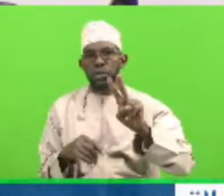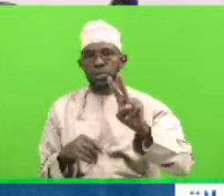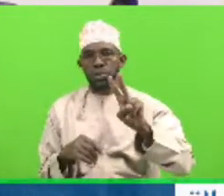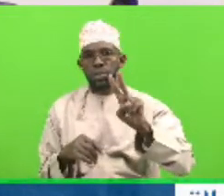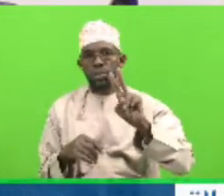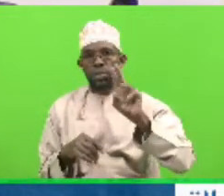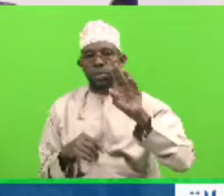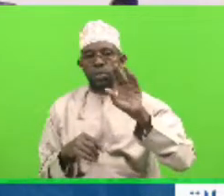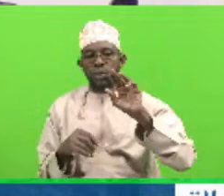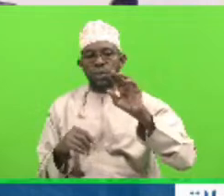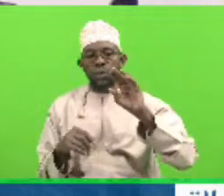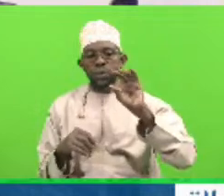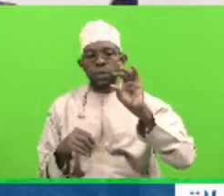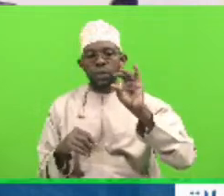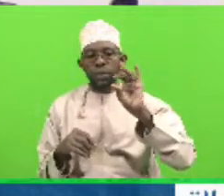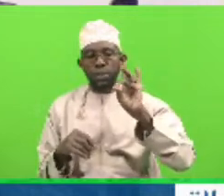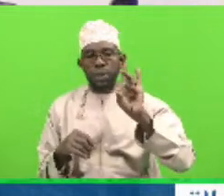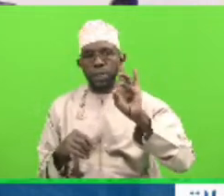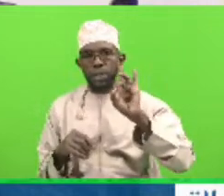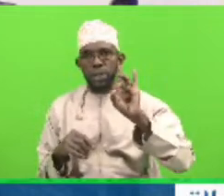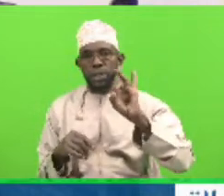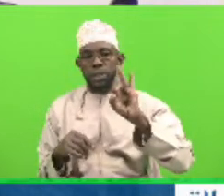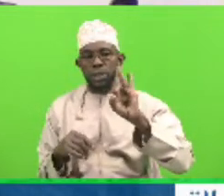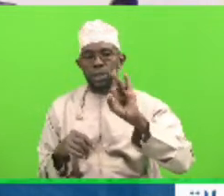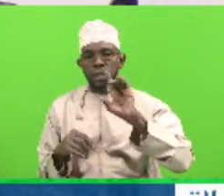552800 and the account number is